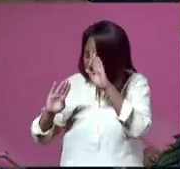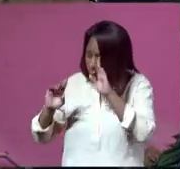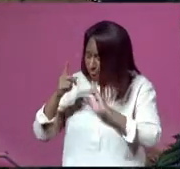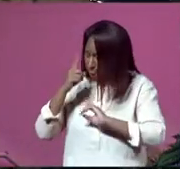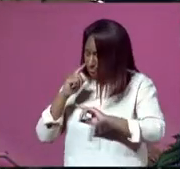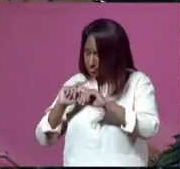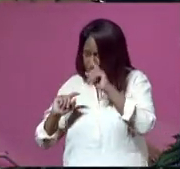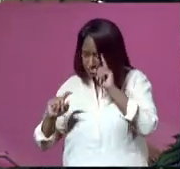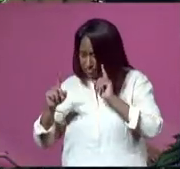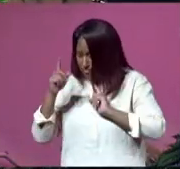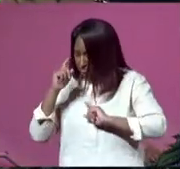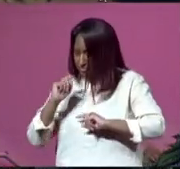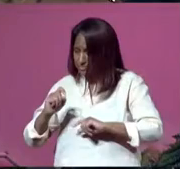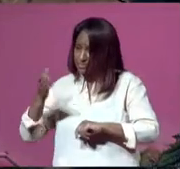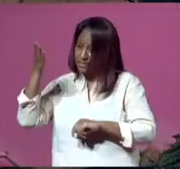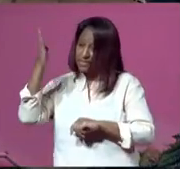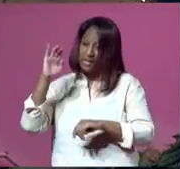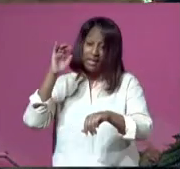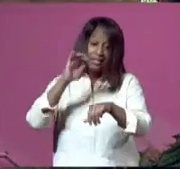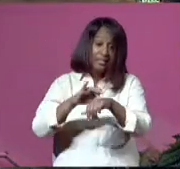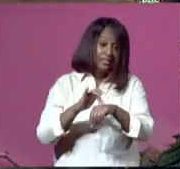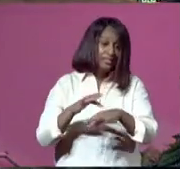down their cheek, and God, let them know that's okay.